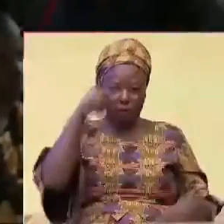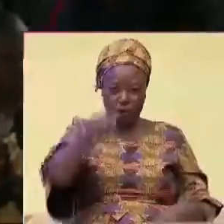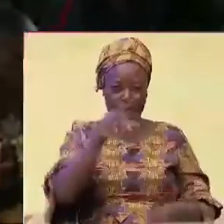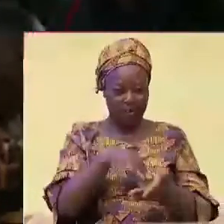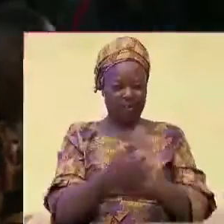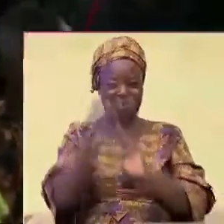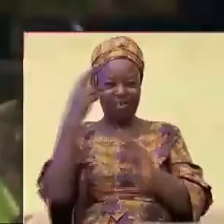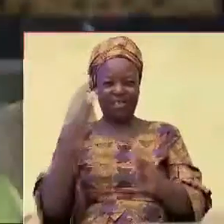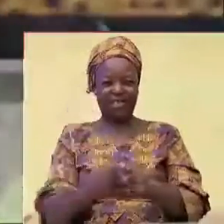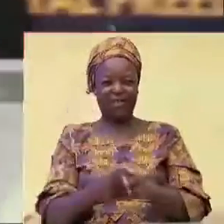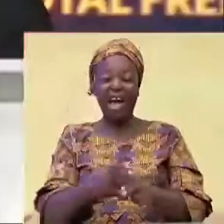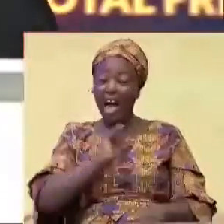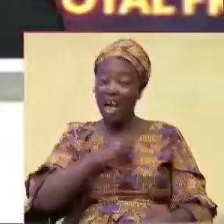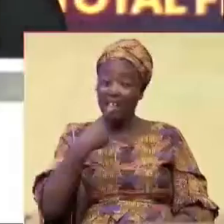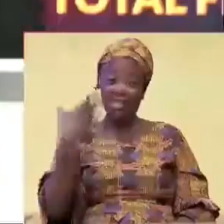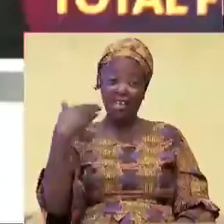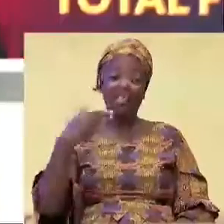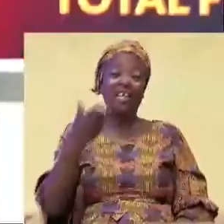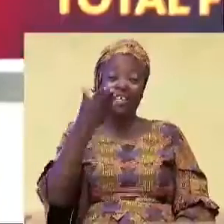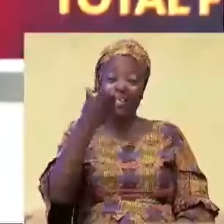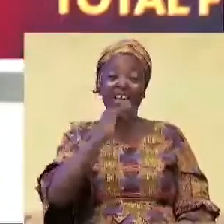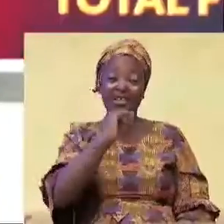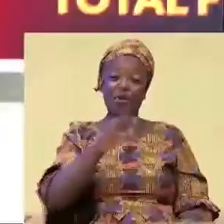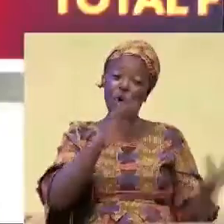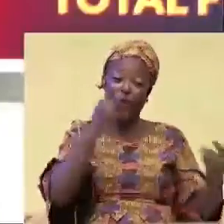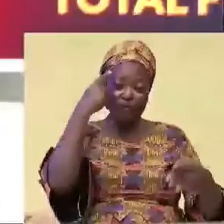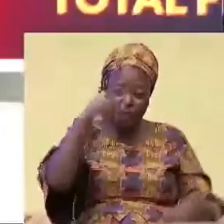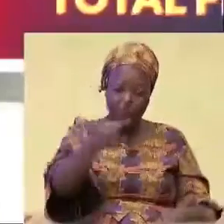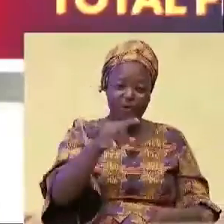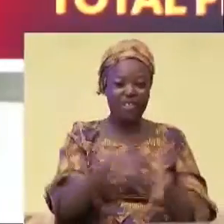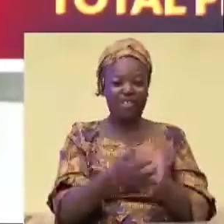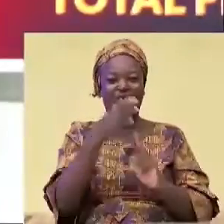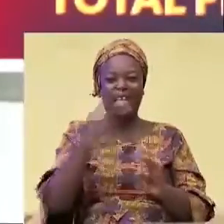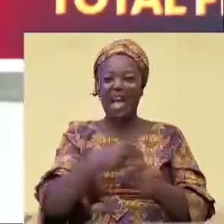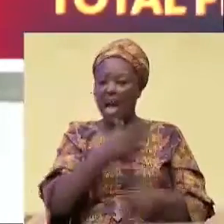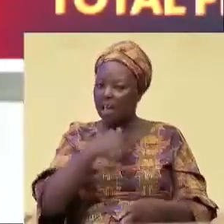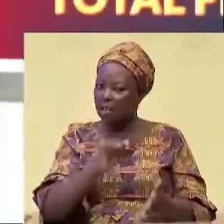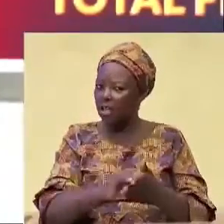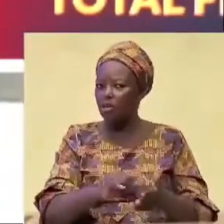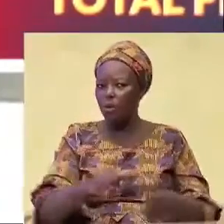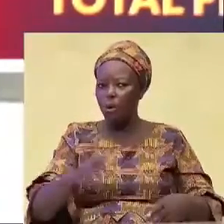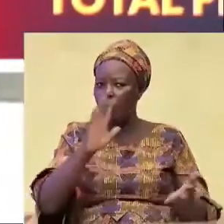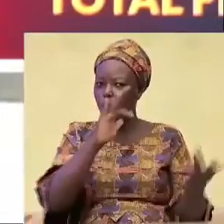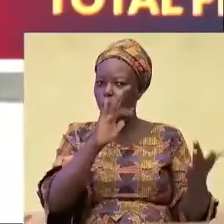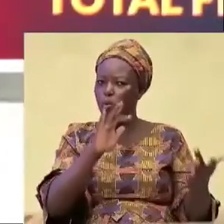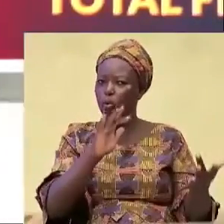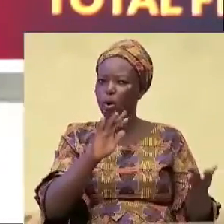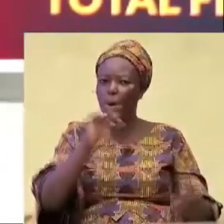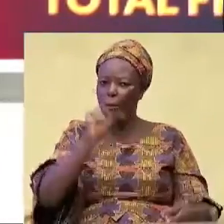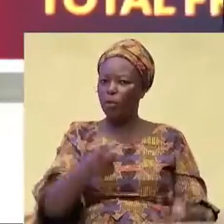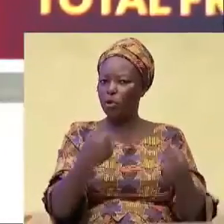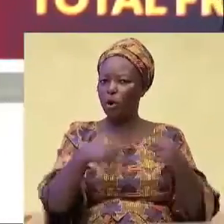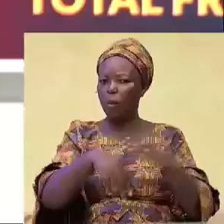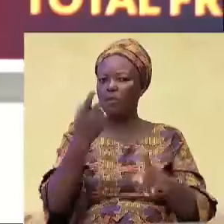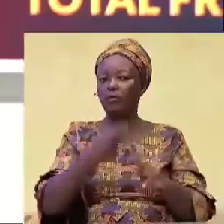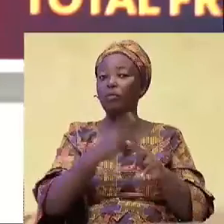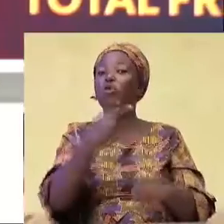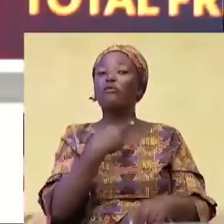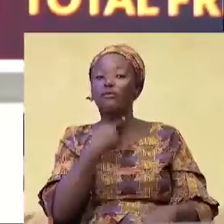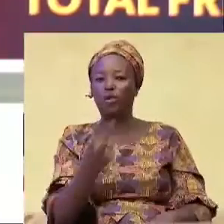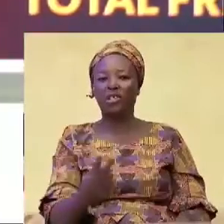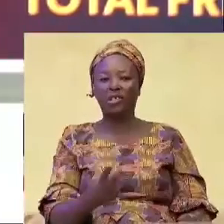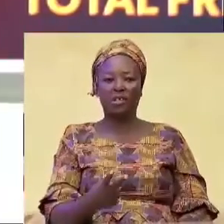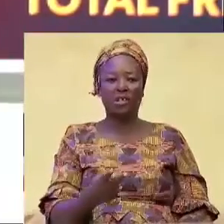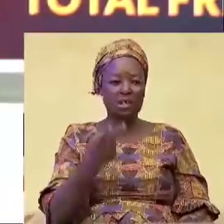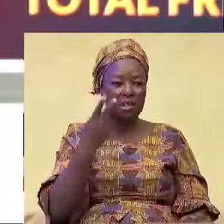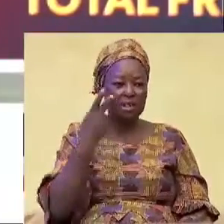There's hope for you. I said there is hope for you. But that hope must come out in your